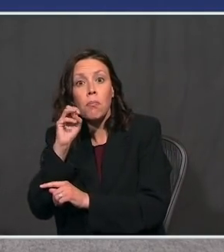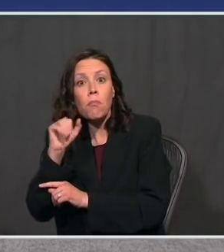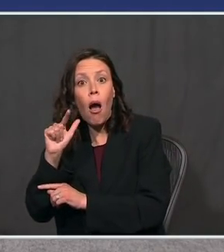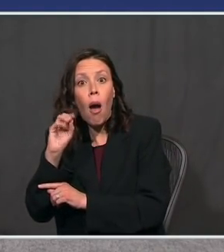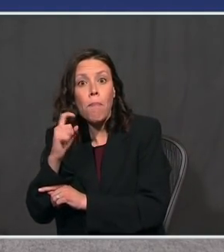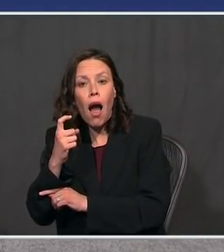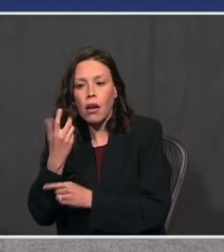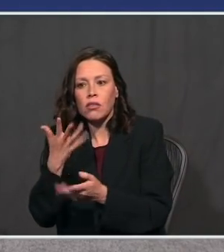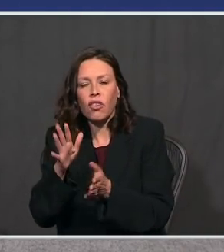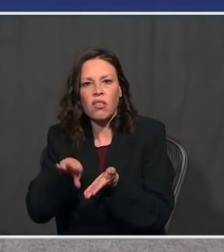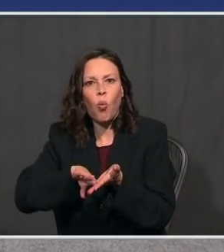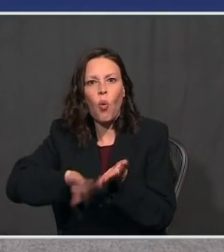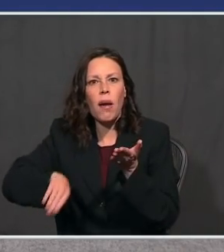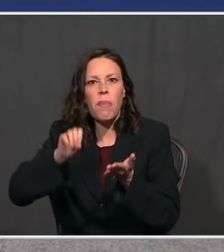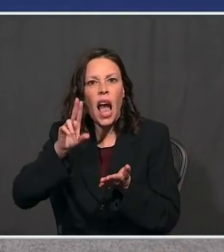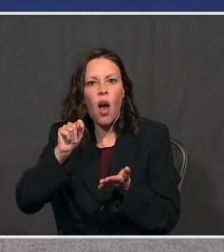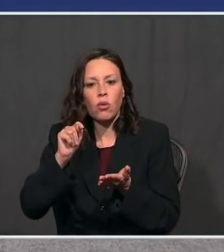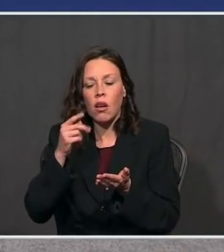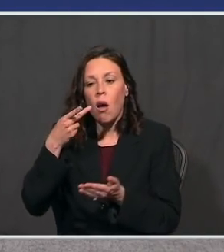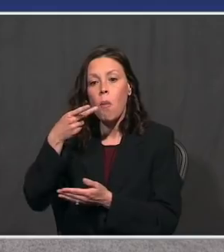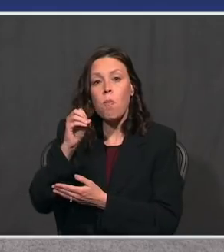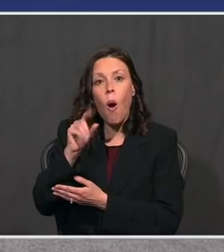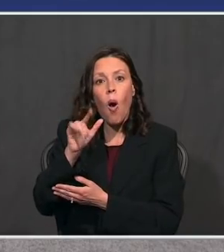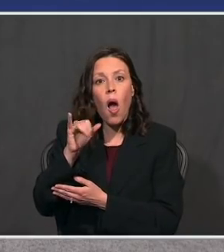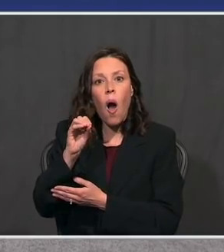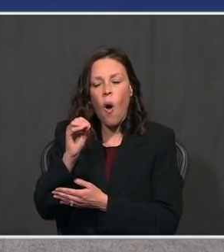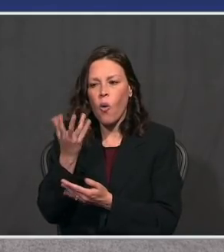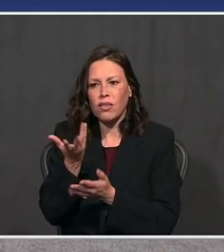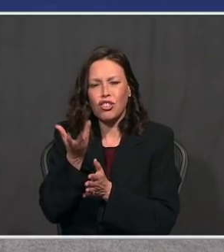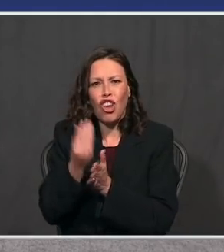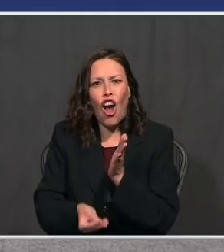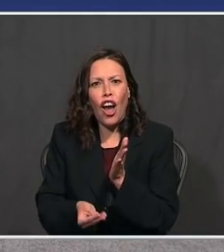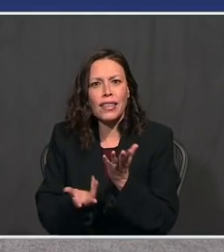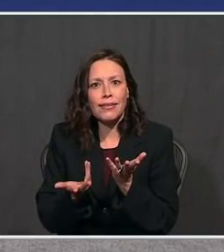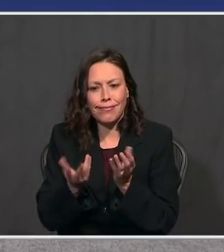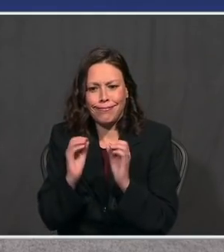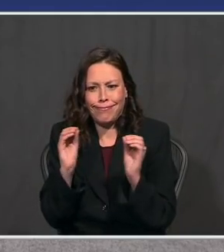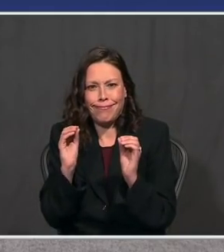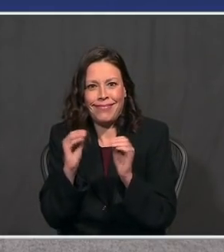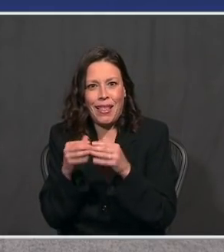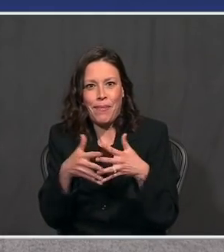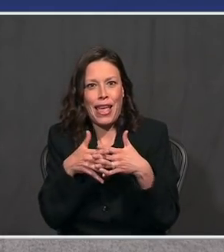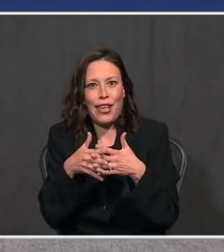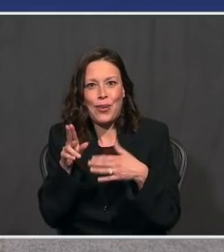Polio is something that nobody sees anymore in the United States because it's gone, pretty much.